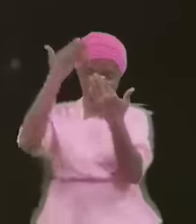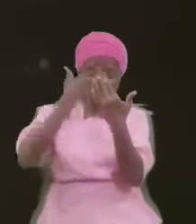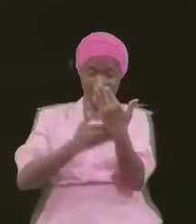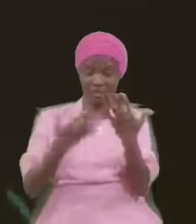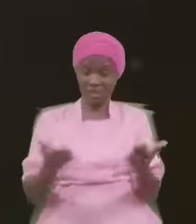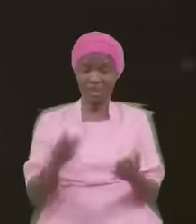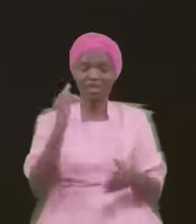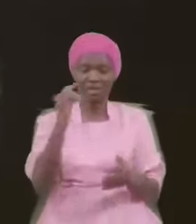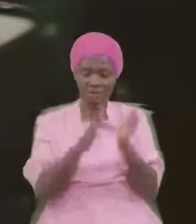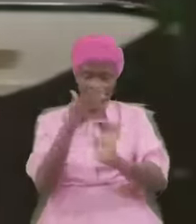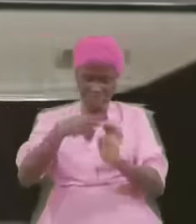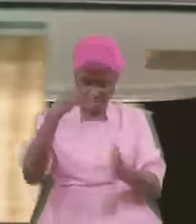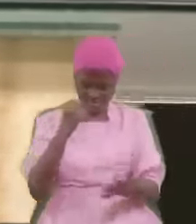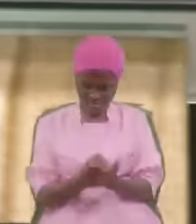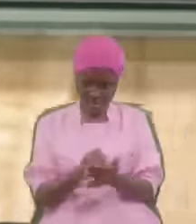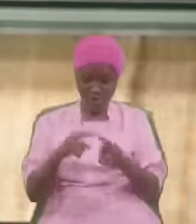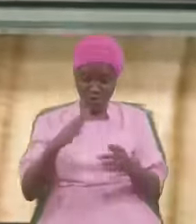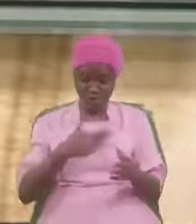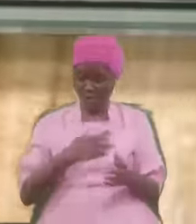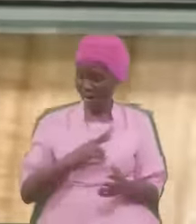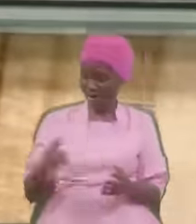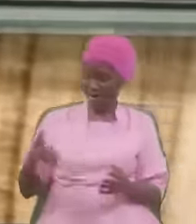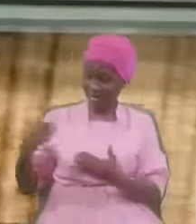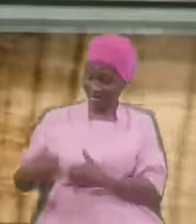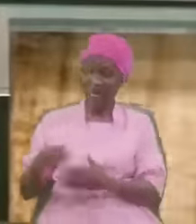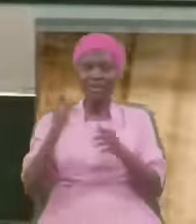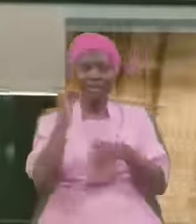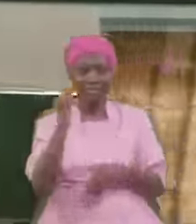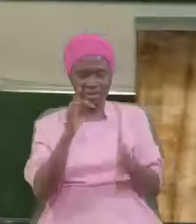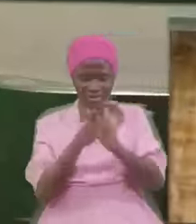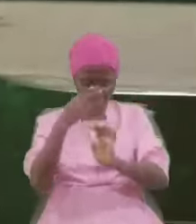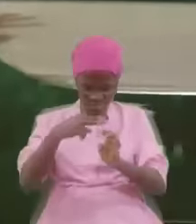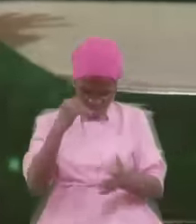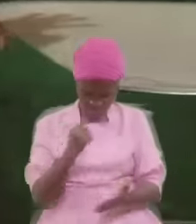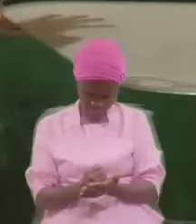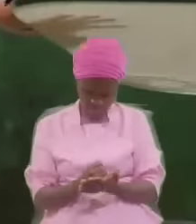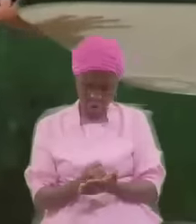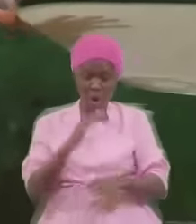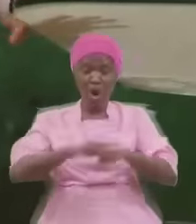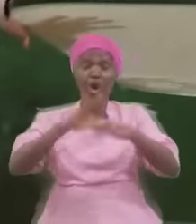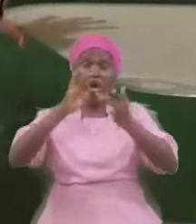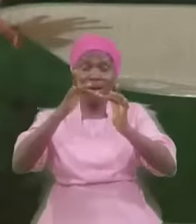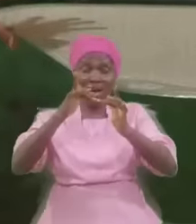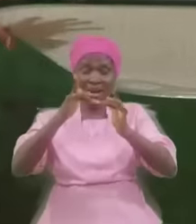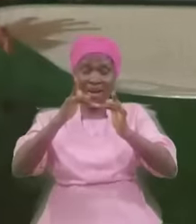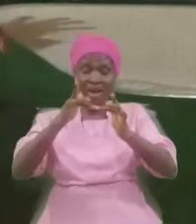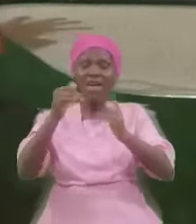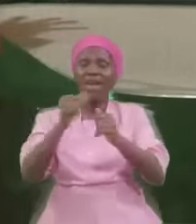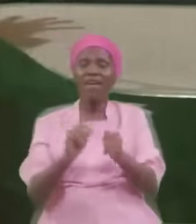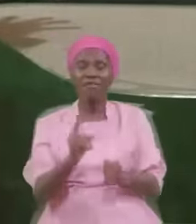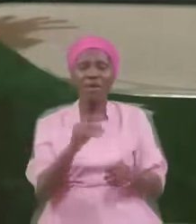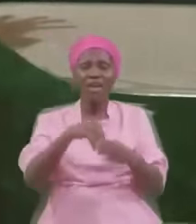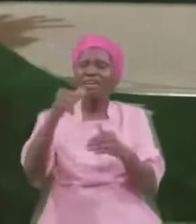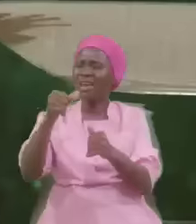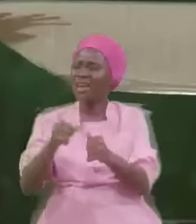testimony. To my right hand side, testimony. Online, everywhere, in every